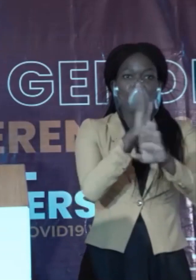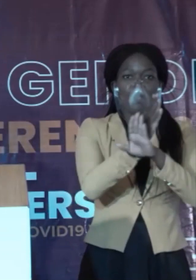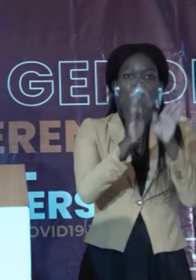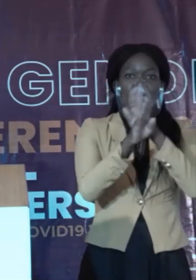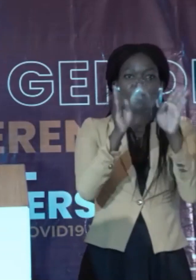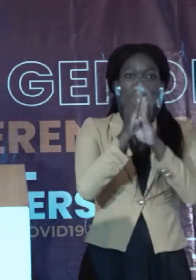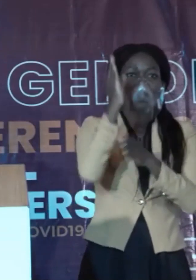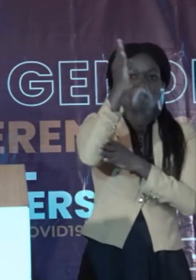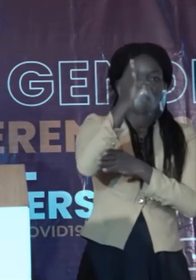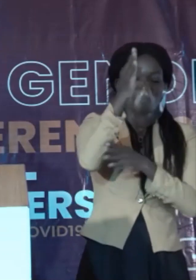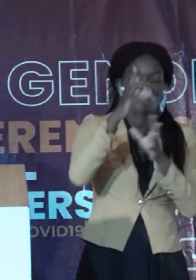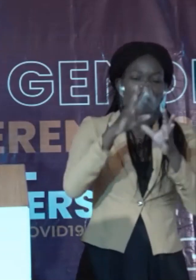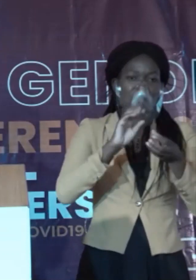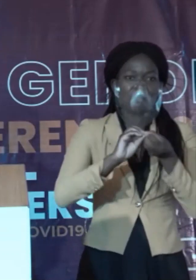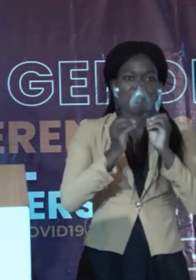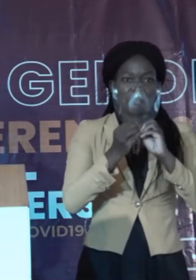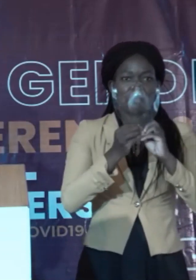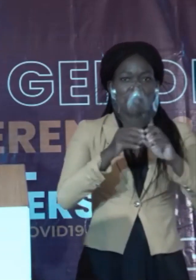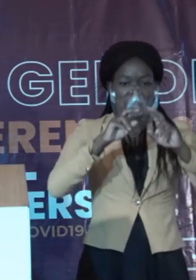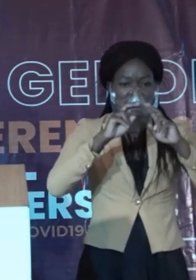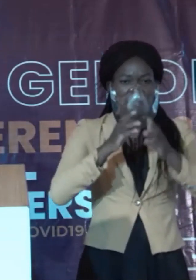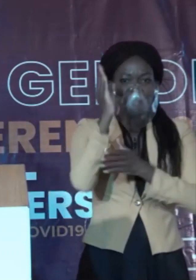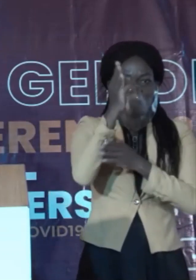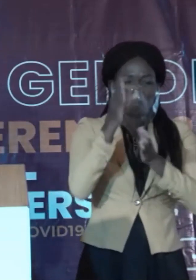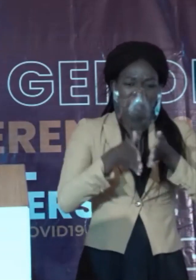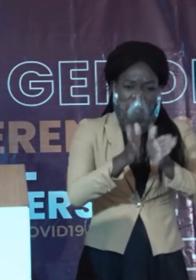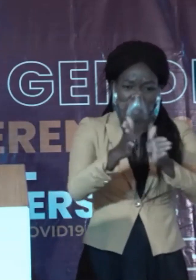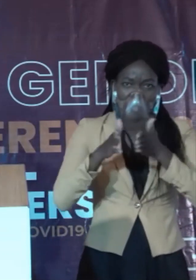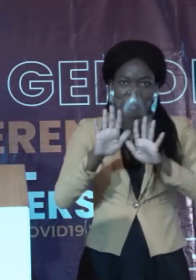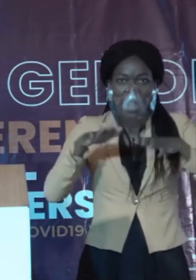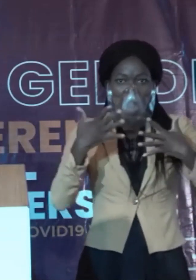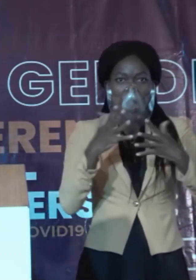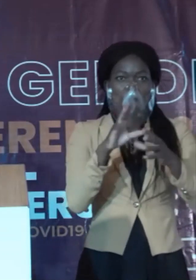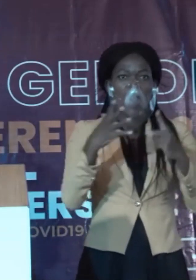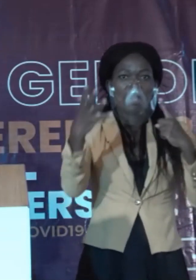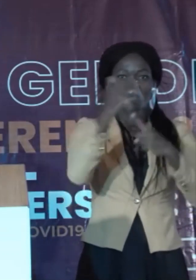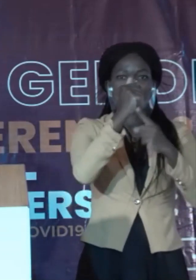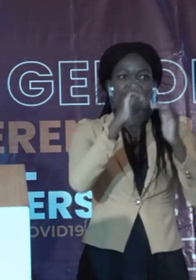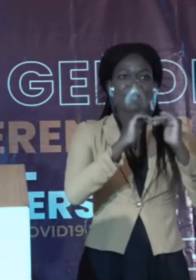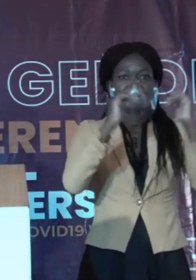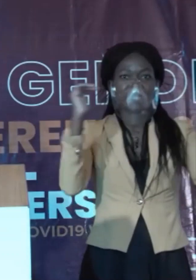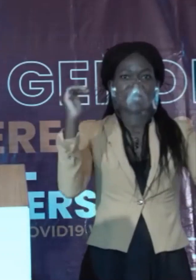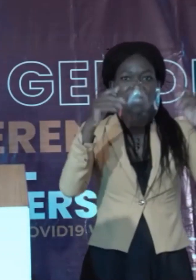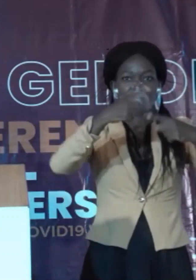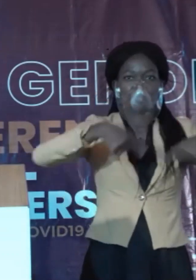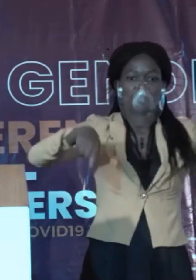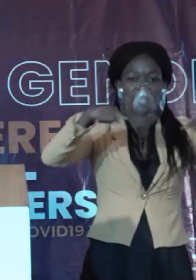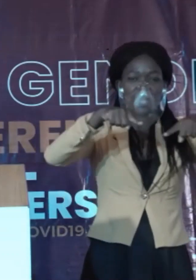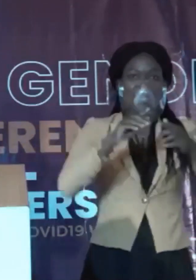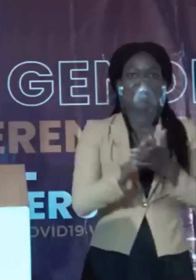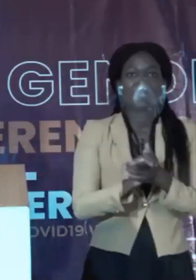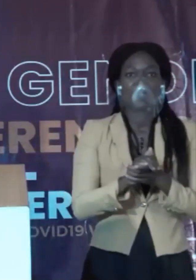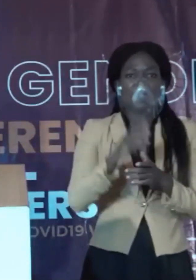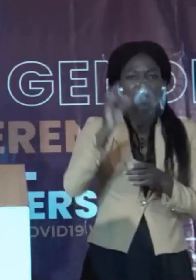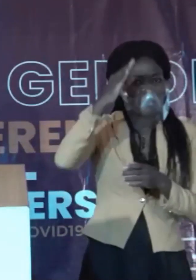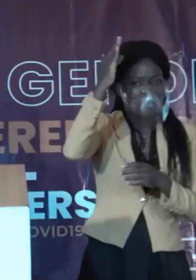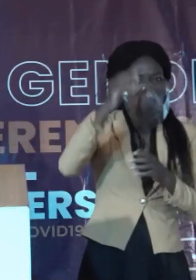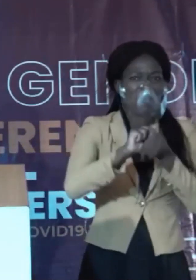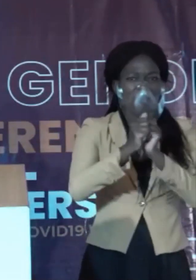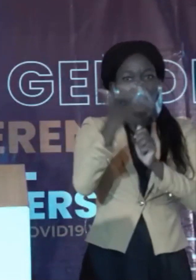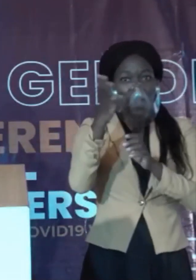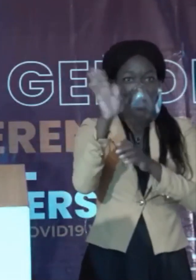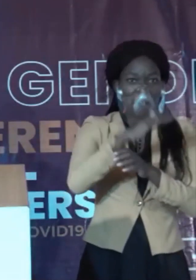new pathways to attaining gender equal societies that are resilient to future